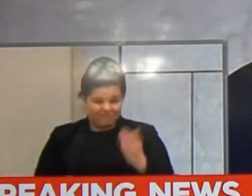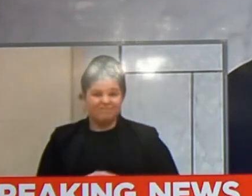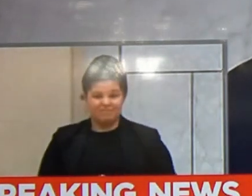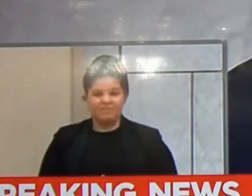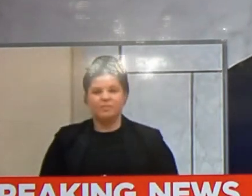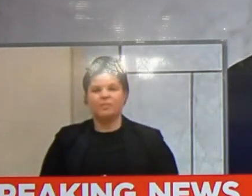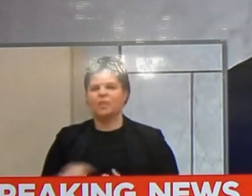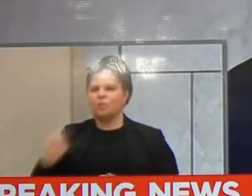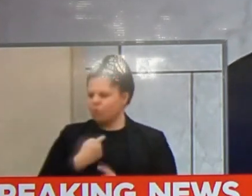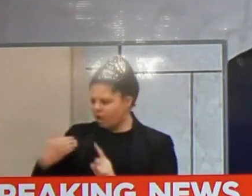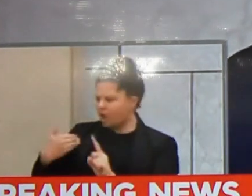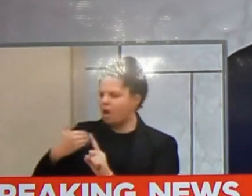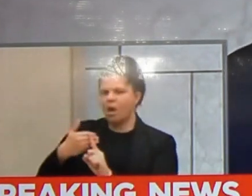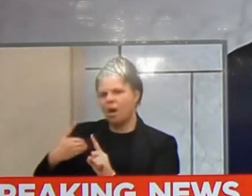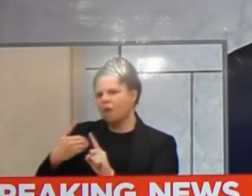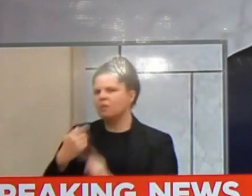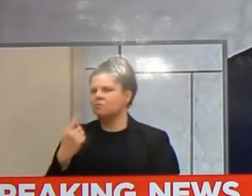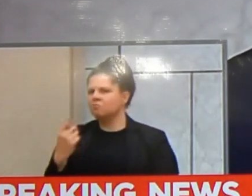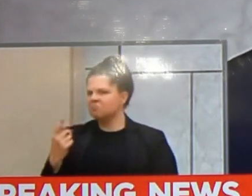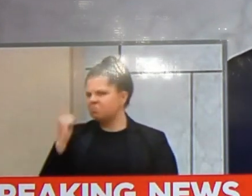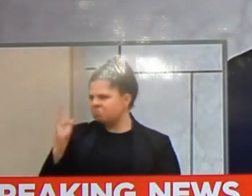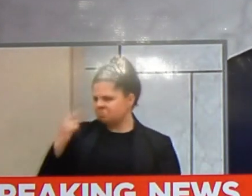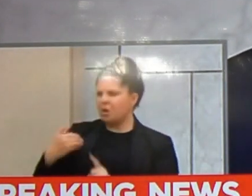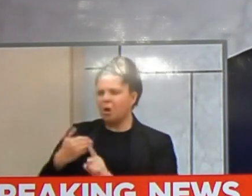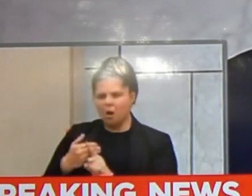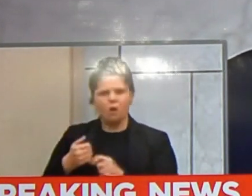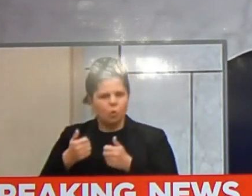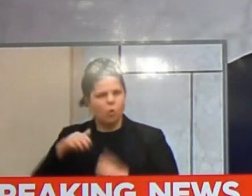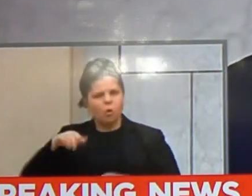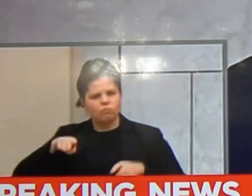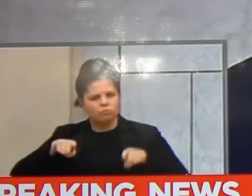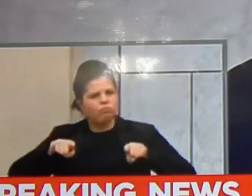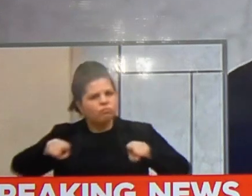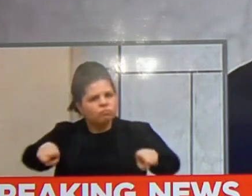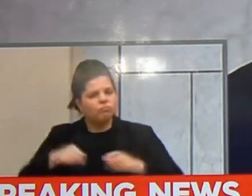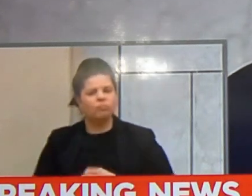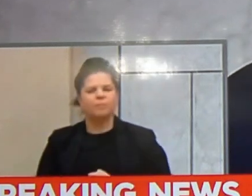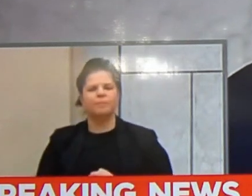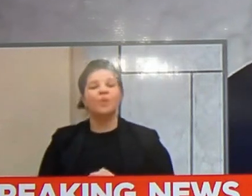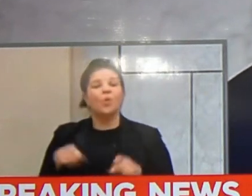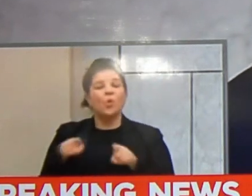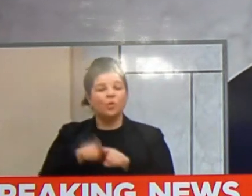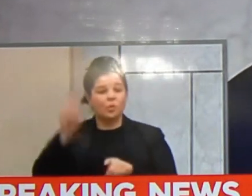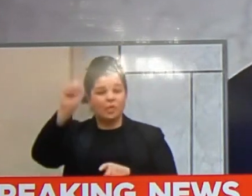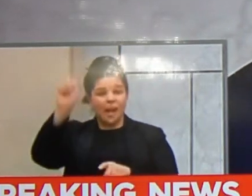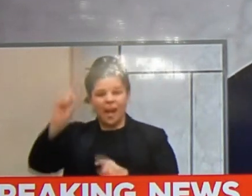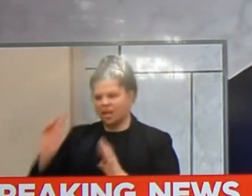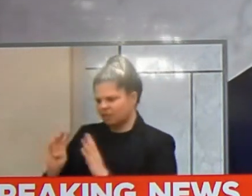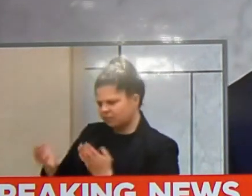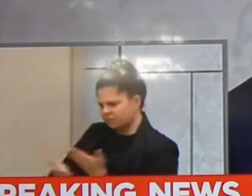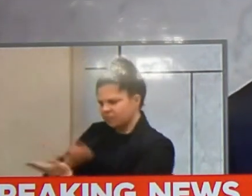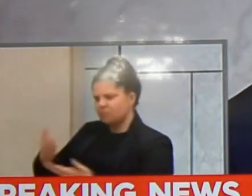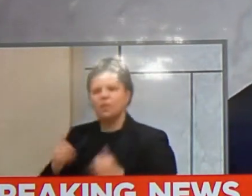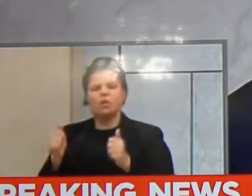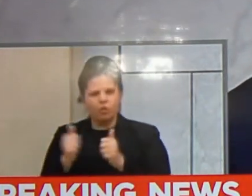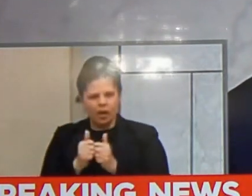none of that for granted. Also agreed today was a range of very practical issues that we believe